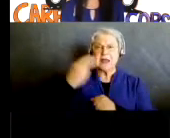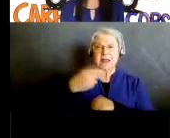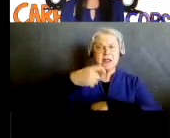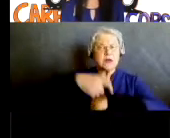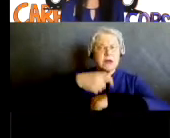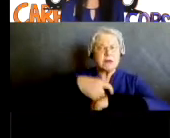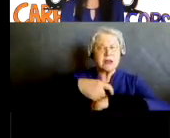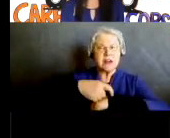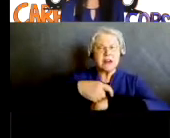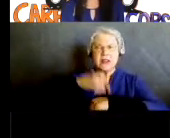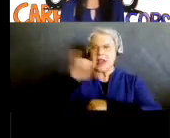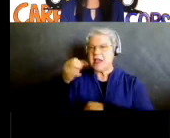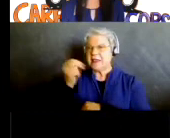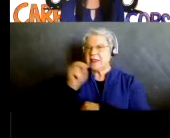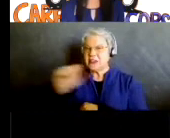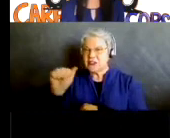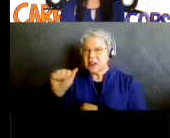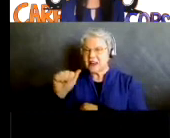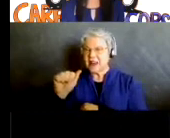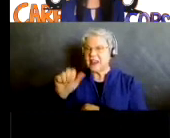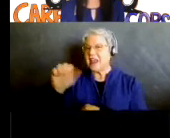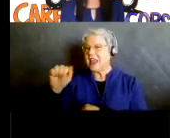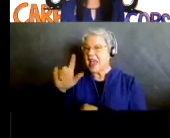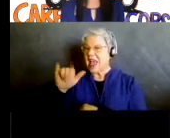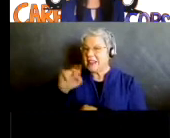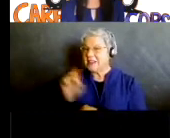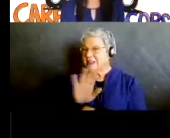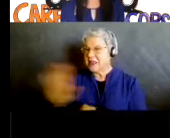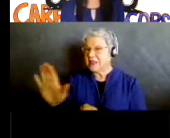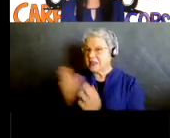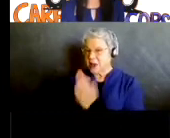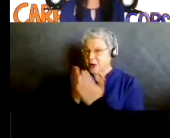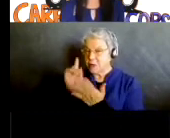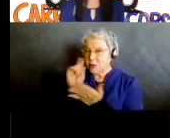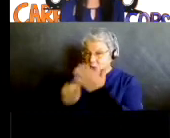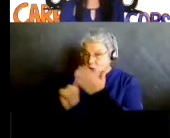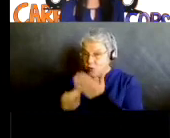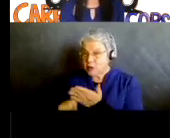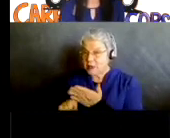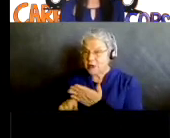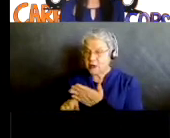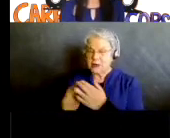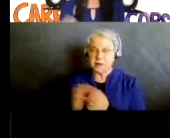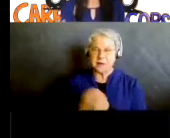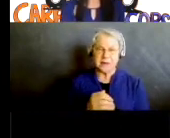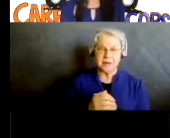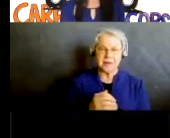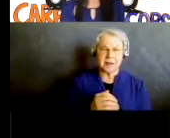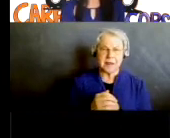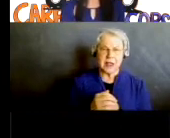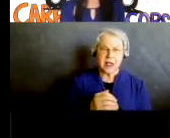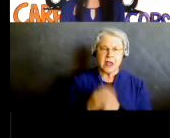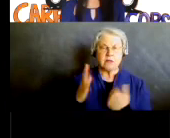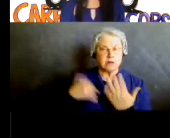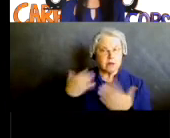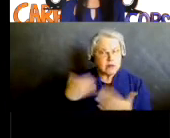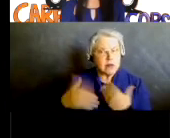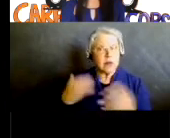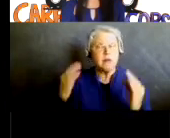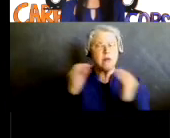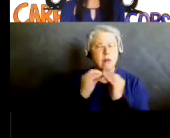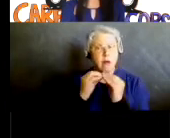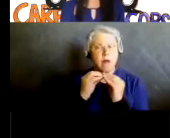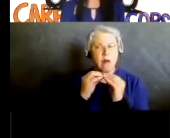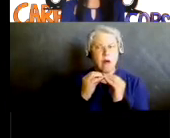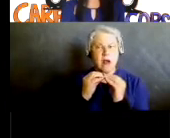and Alison's work engages with. Right? So it picks up speed when we get to this era as it